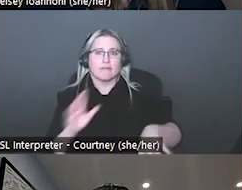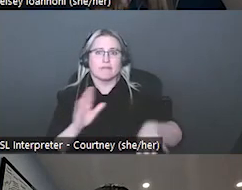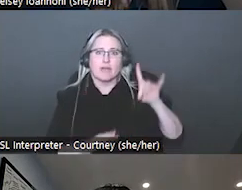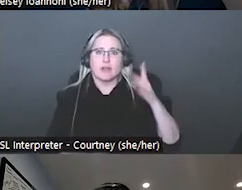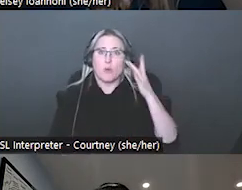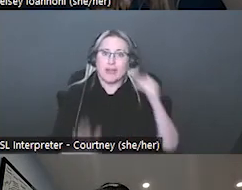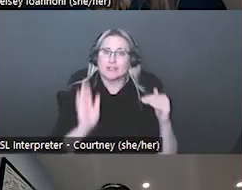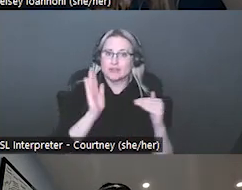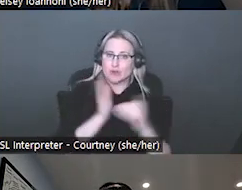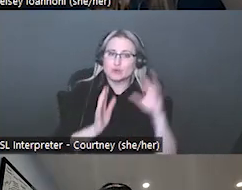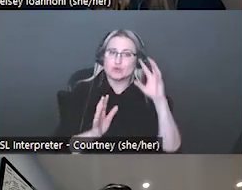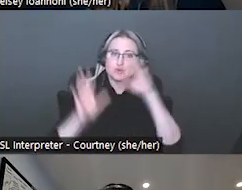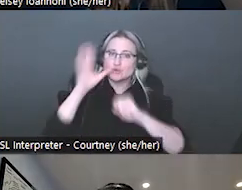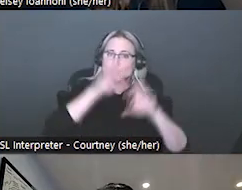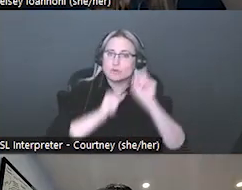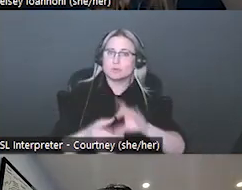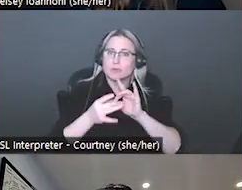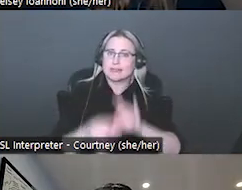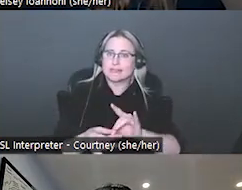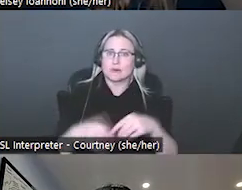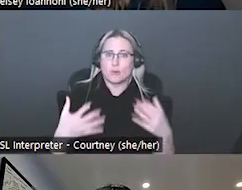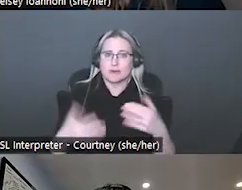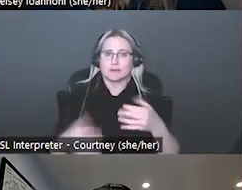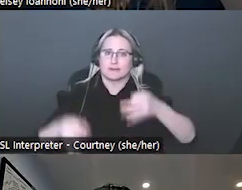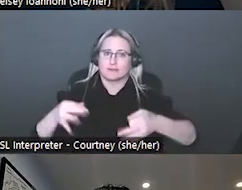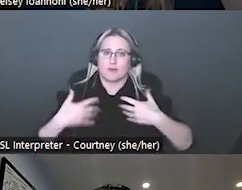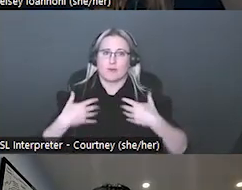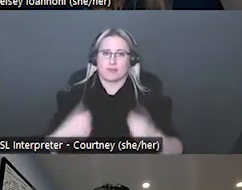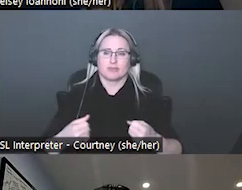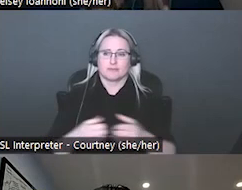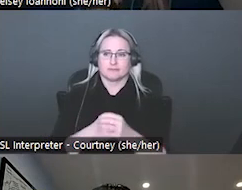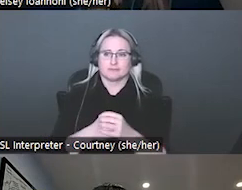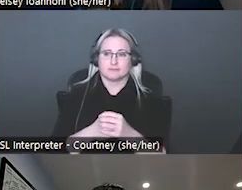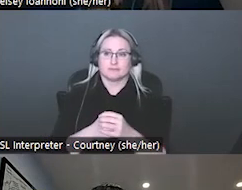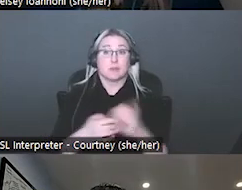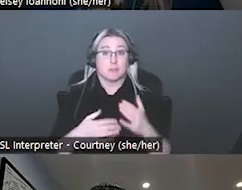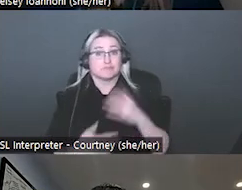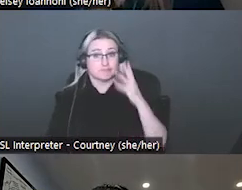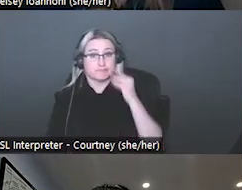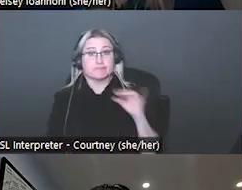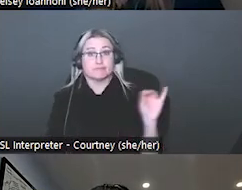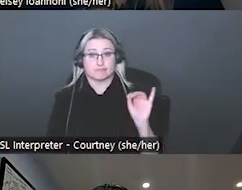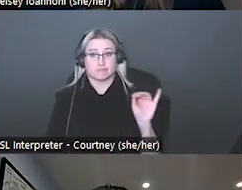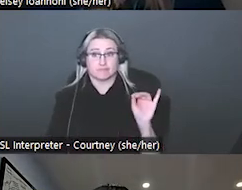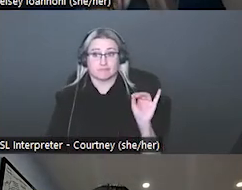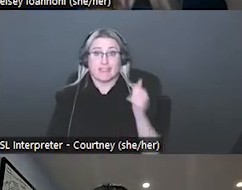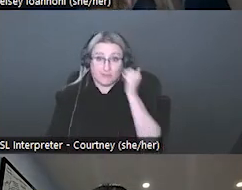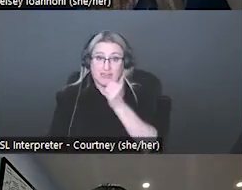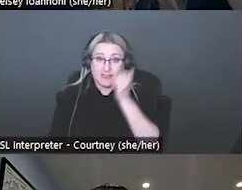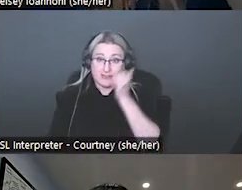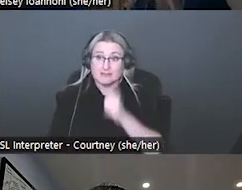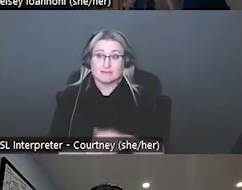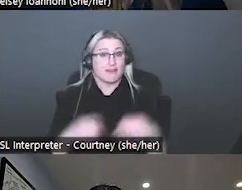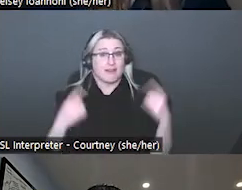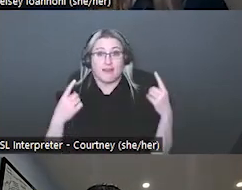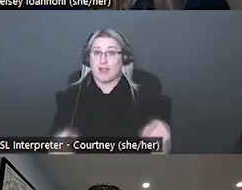makes incorrect assumptions about their health based on their weight. This is something I experience in my own life, my everyday life. It took a long